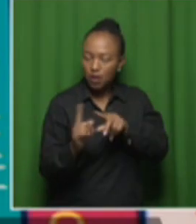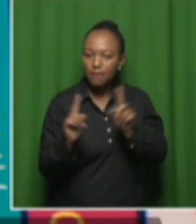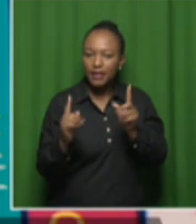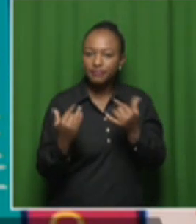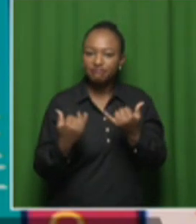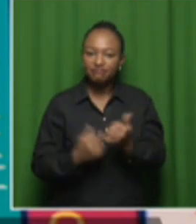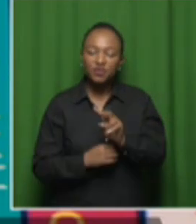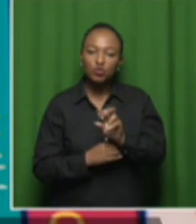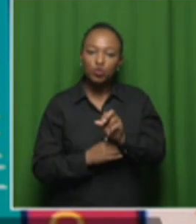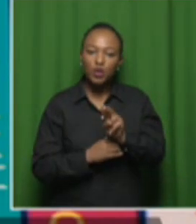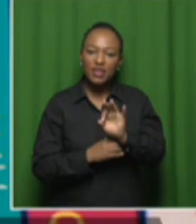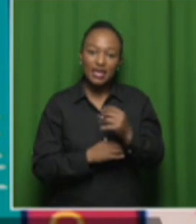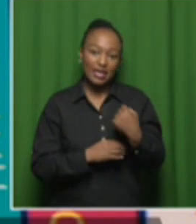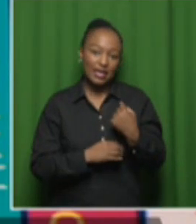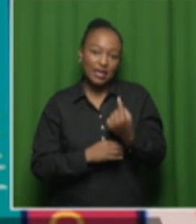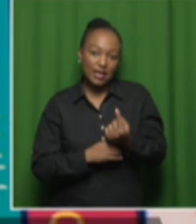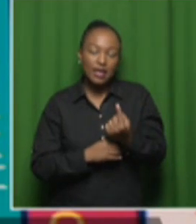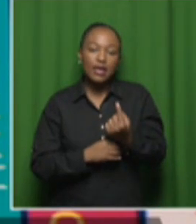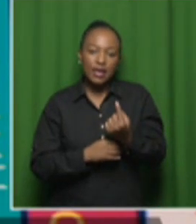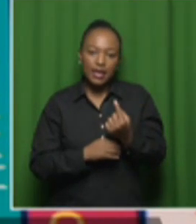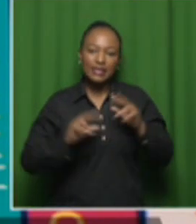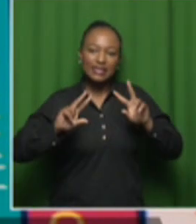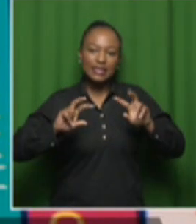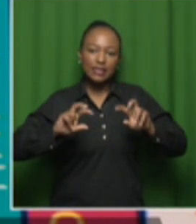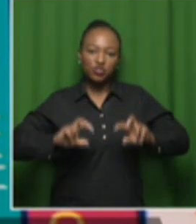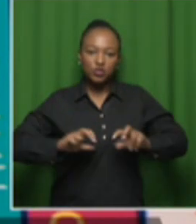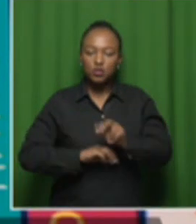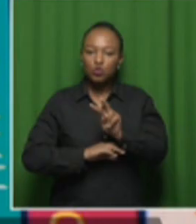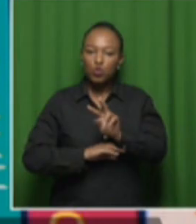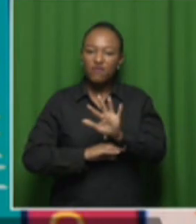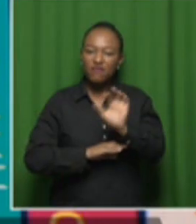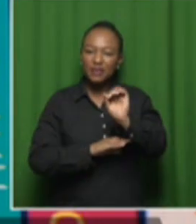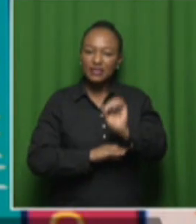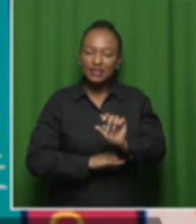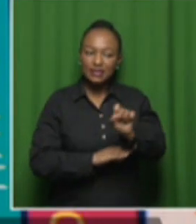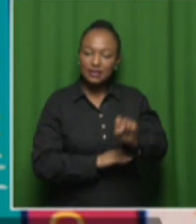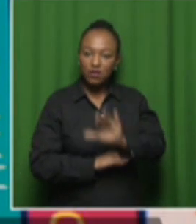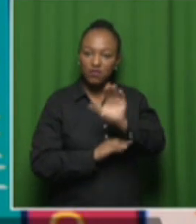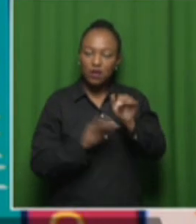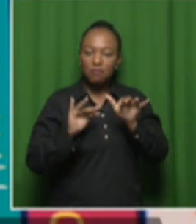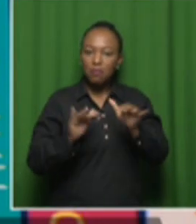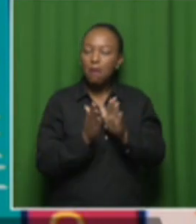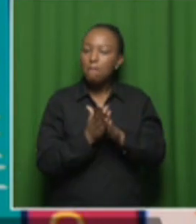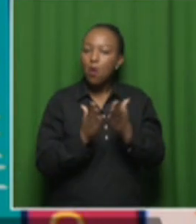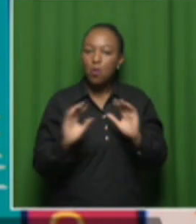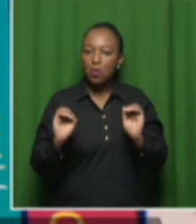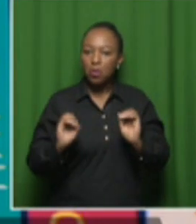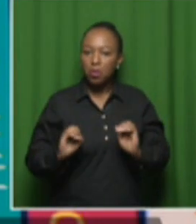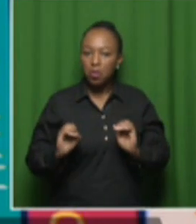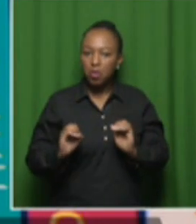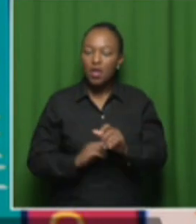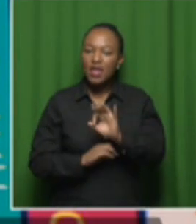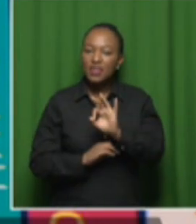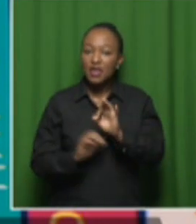according to the 2023 National Reading Survey, 25% of South Africans have no books, and more than 3 in